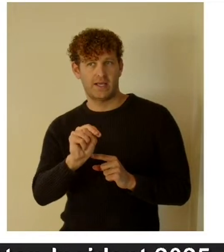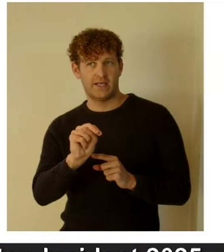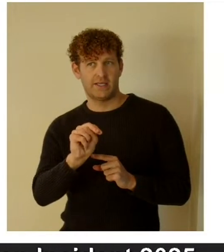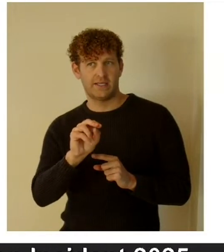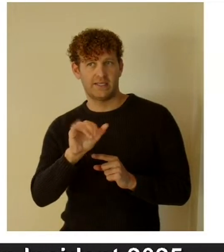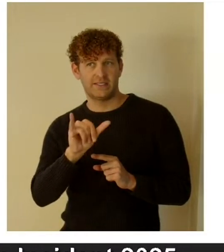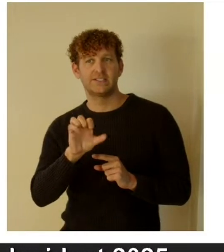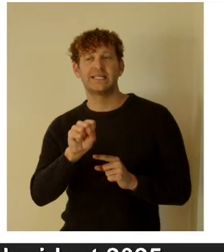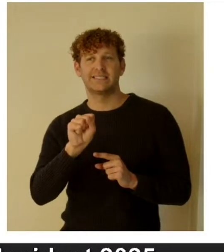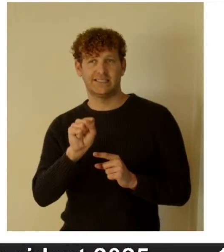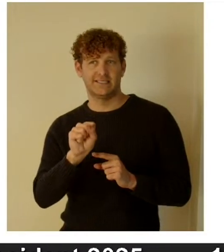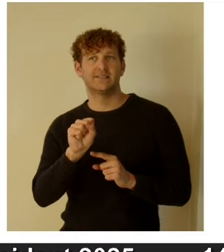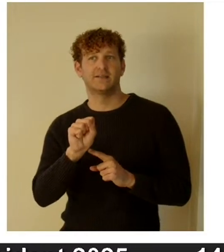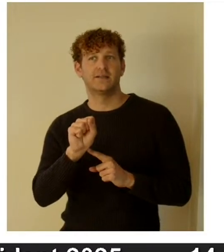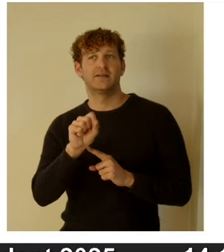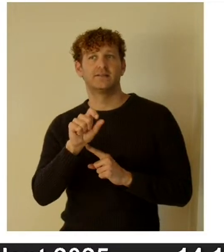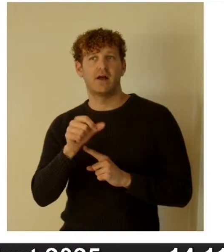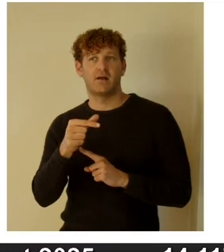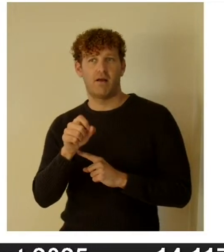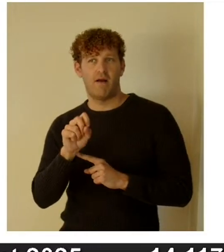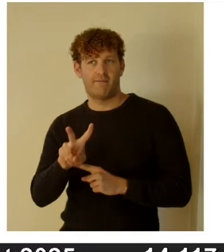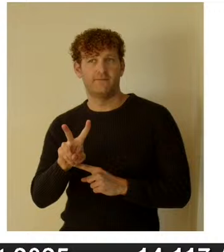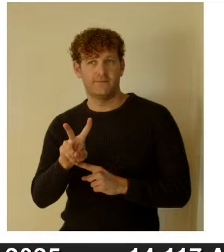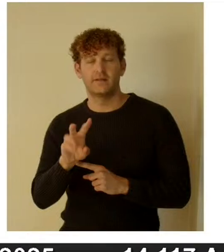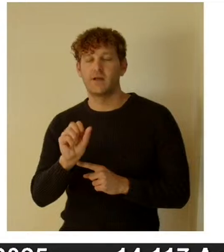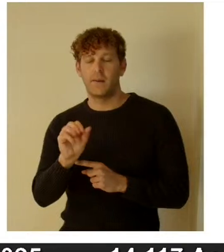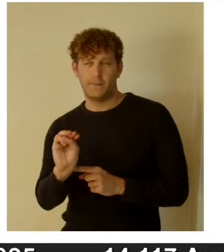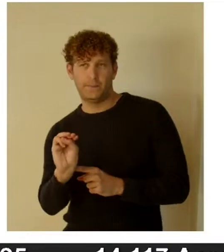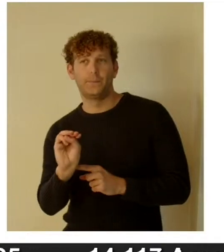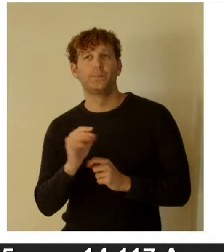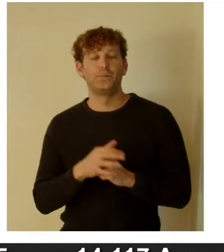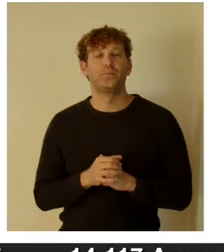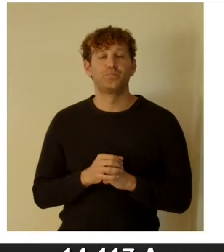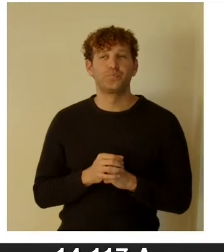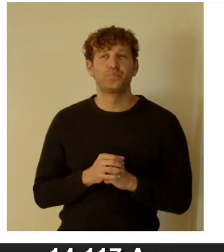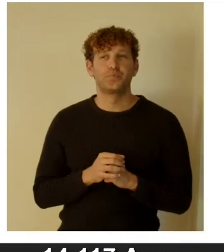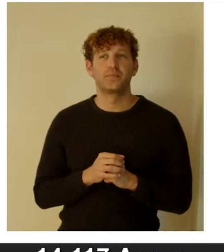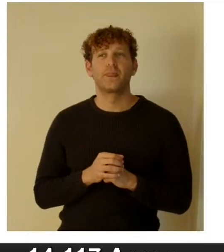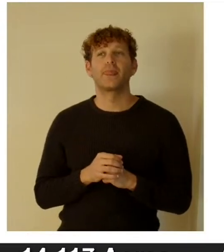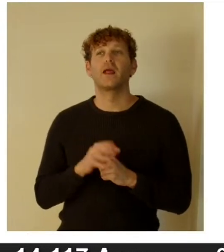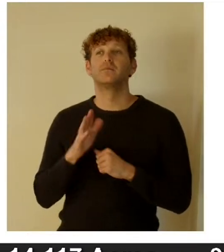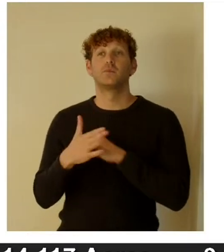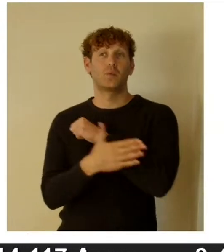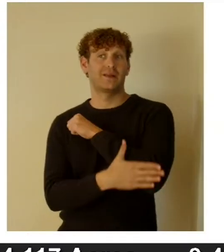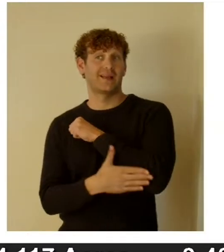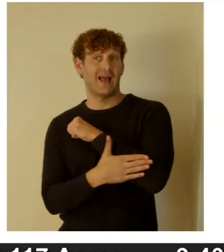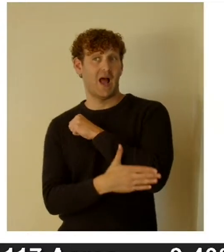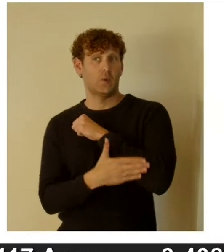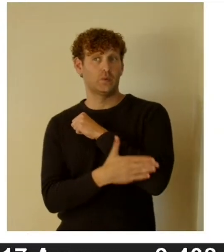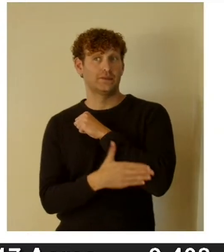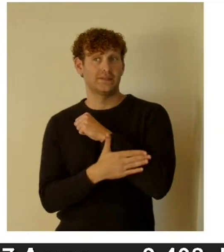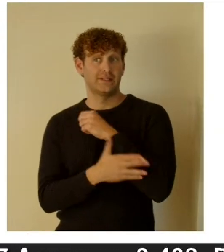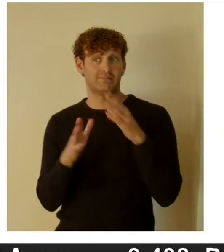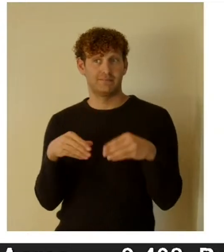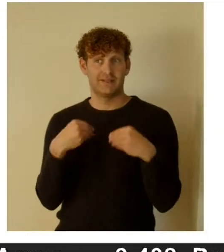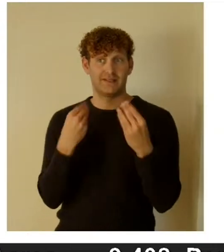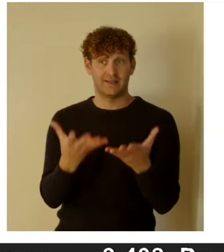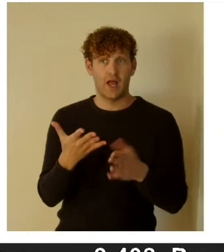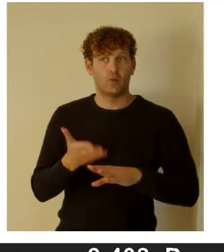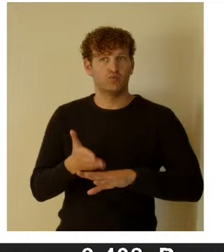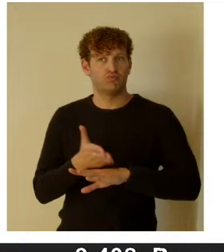Thank you for that information. The next from the LA County Joint Information Center to give us some recovery steps is Kevin Chavez.